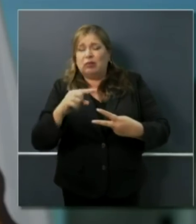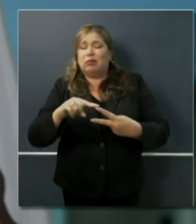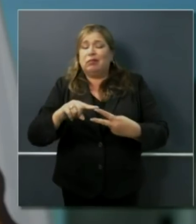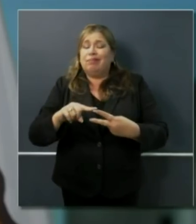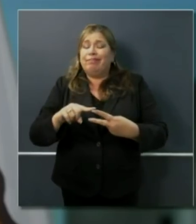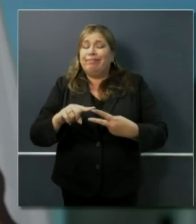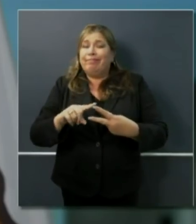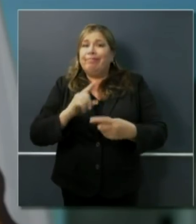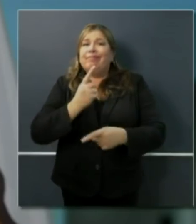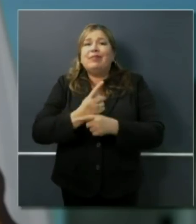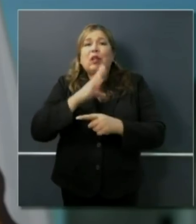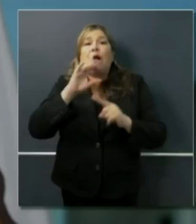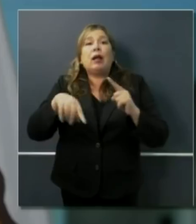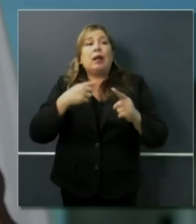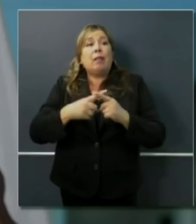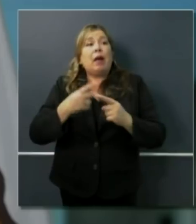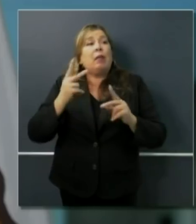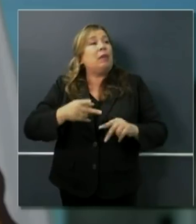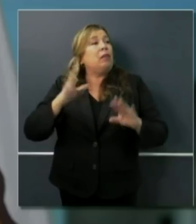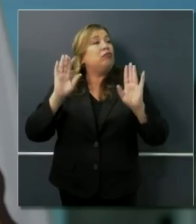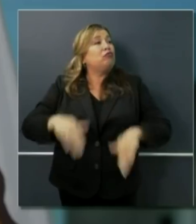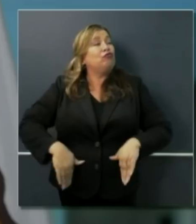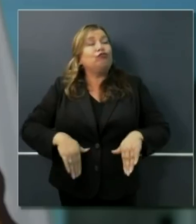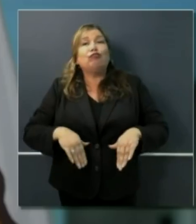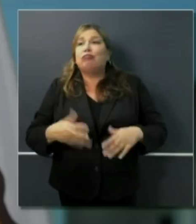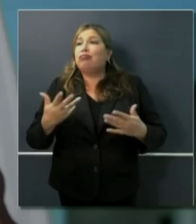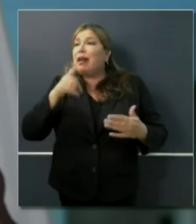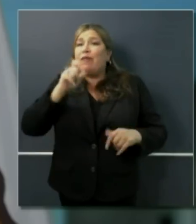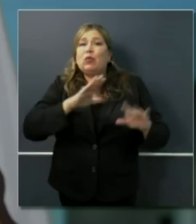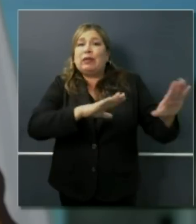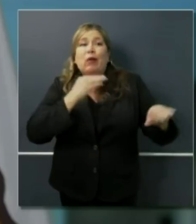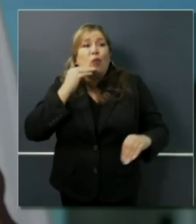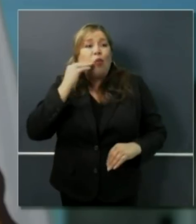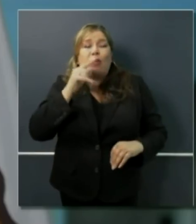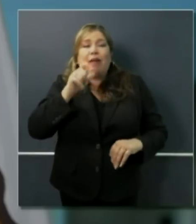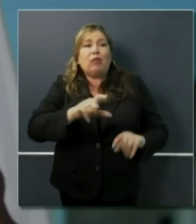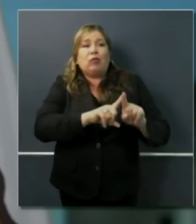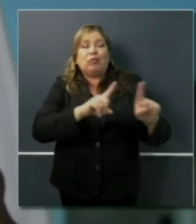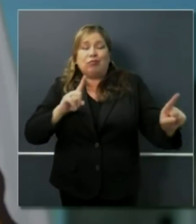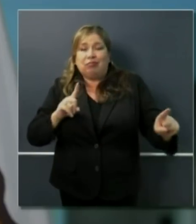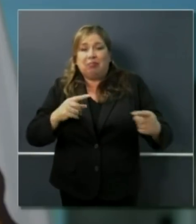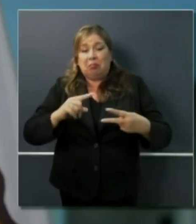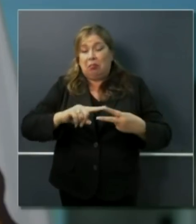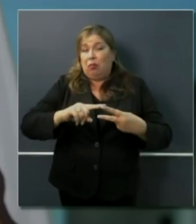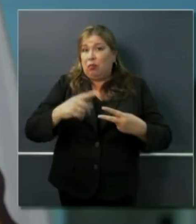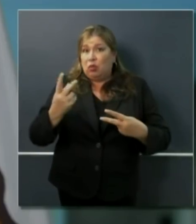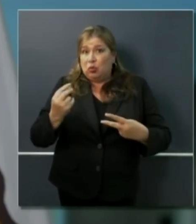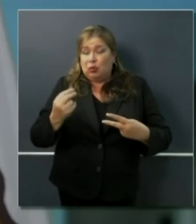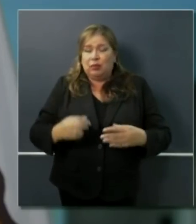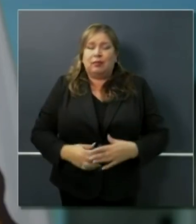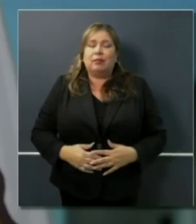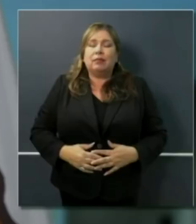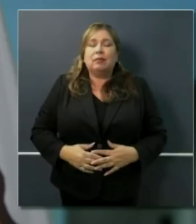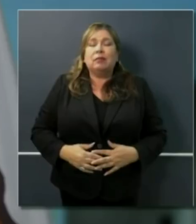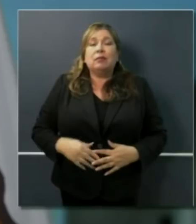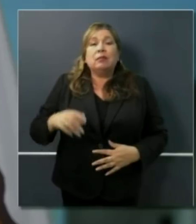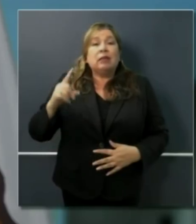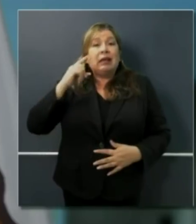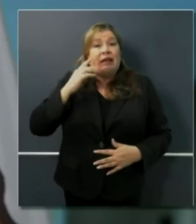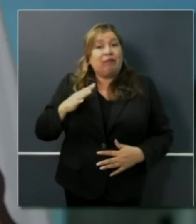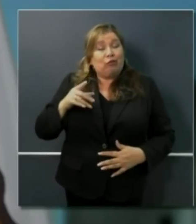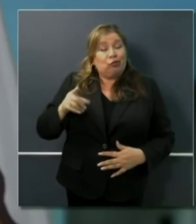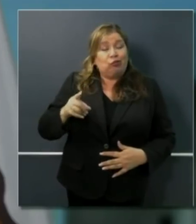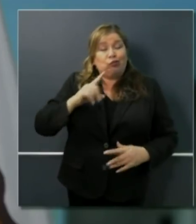Look, we want to make this point, and I've made it on multiple occasions. I don't want to be having private